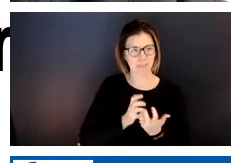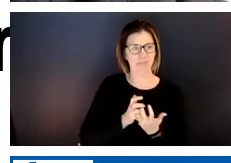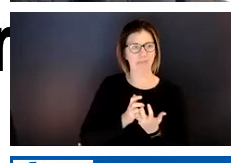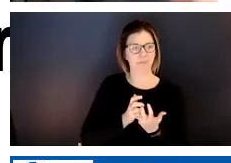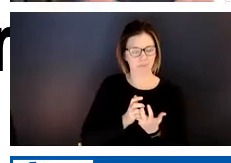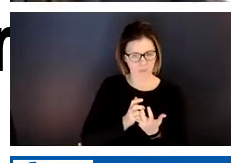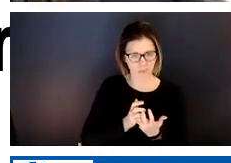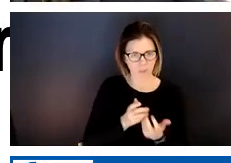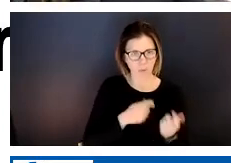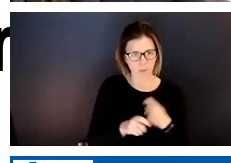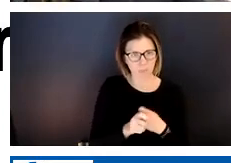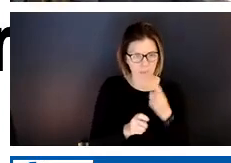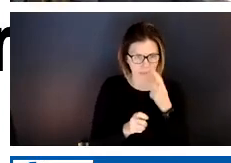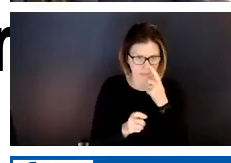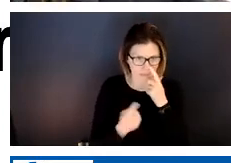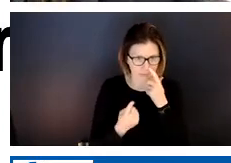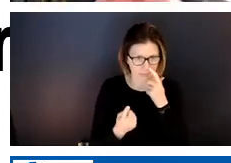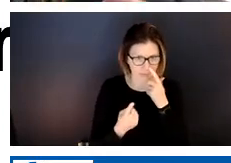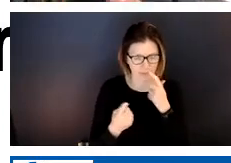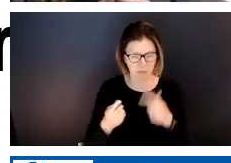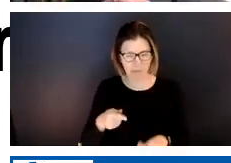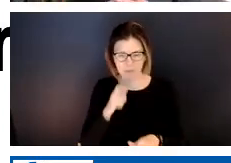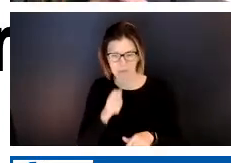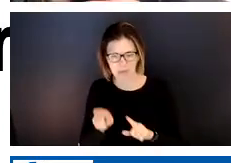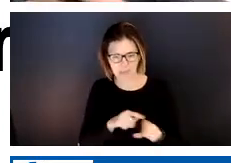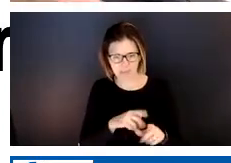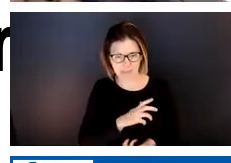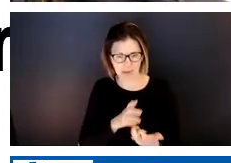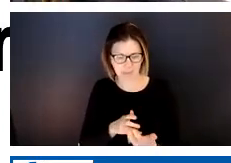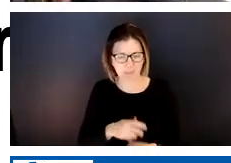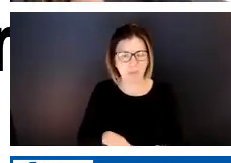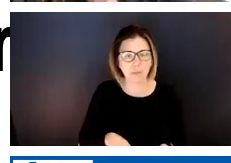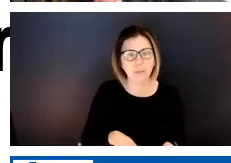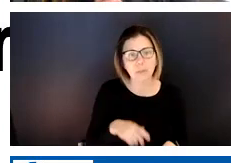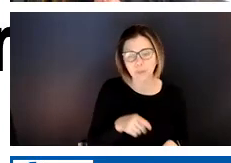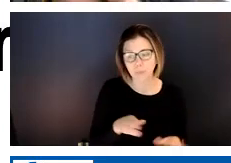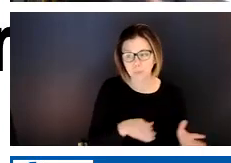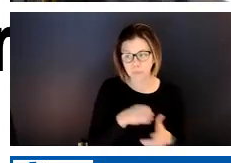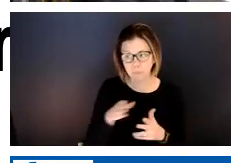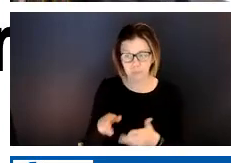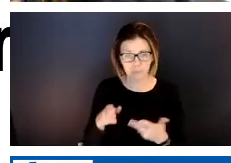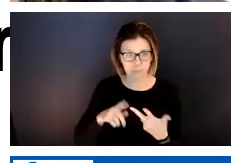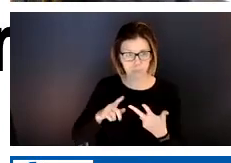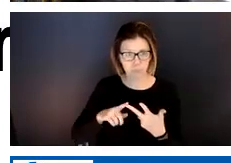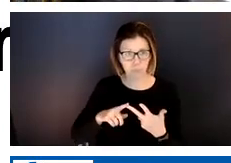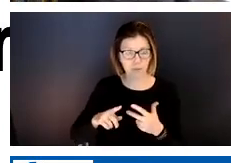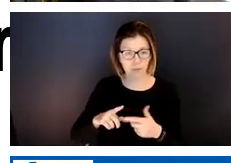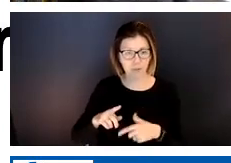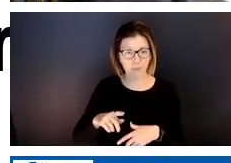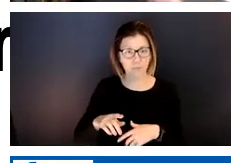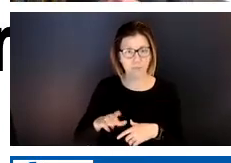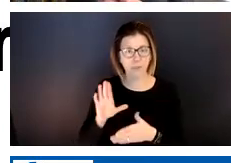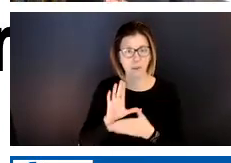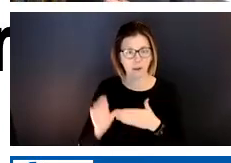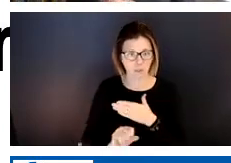something that may be a bit more maladaptive. And when it comes to consequence strategies, how we